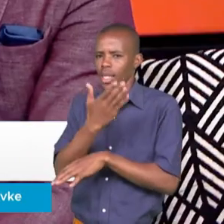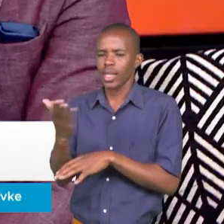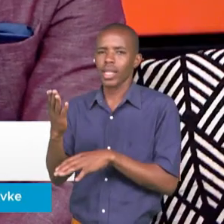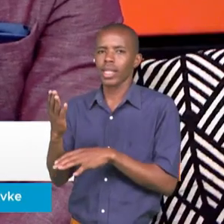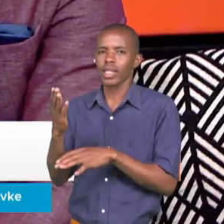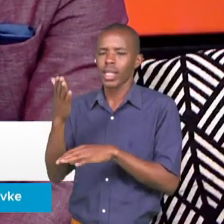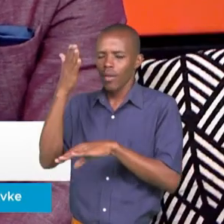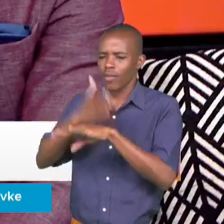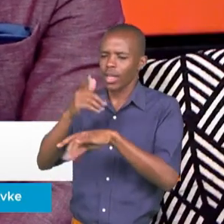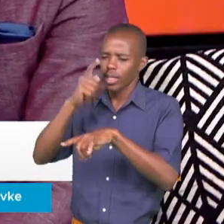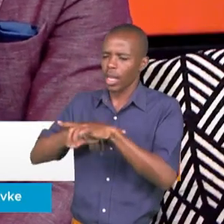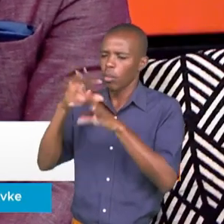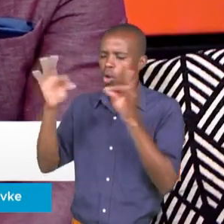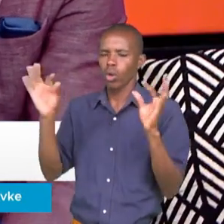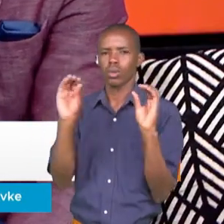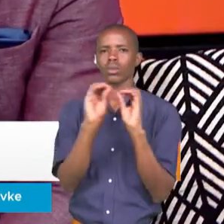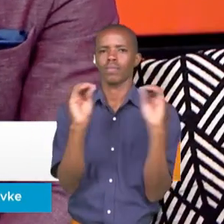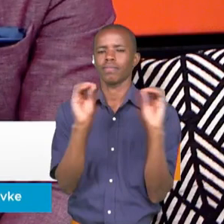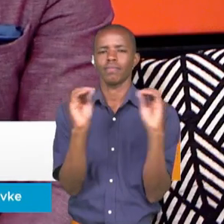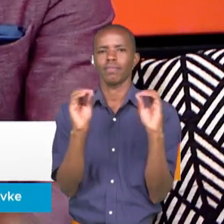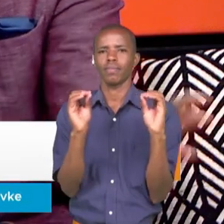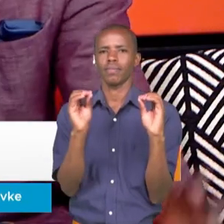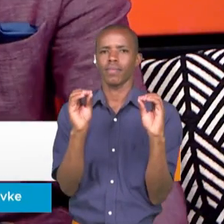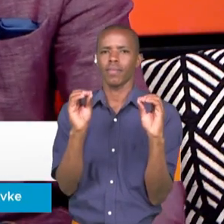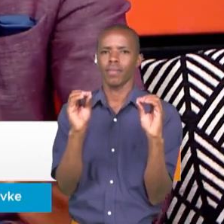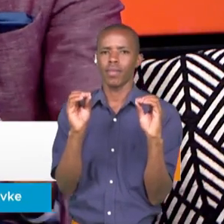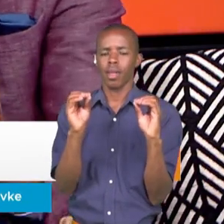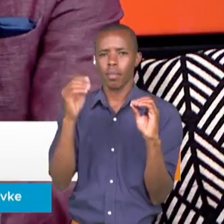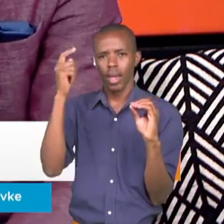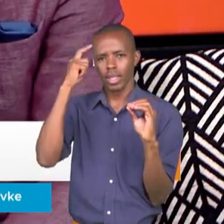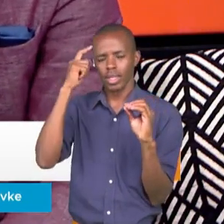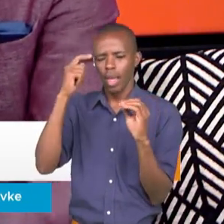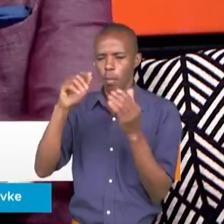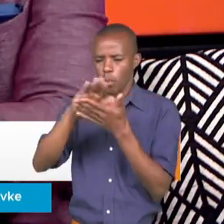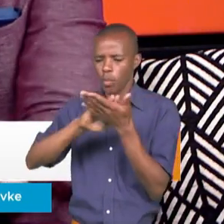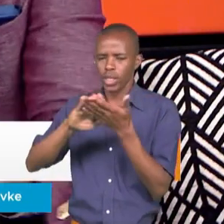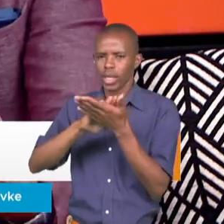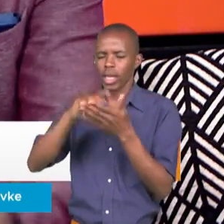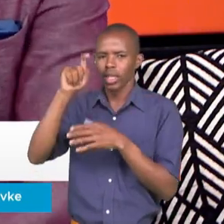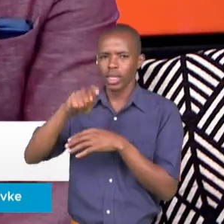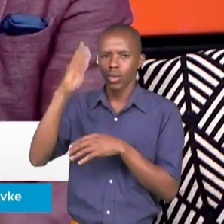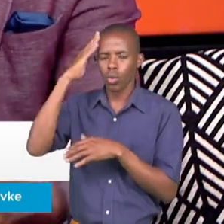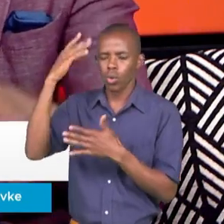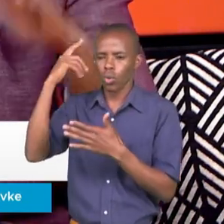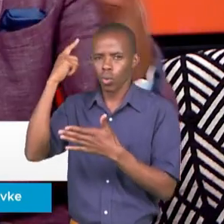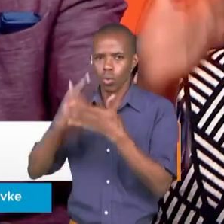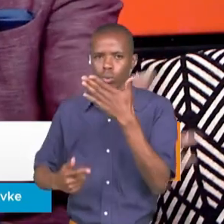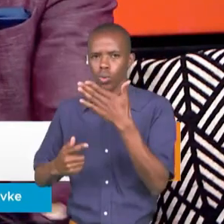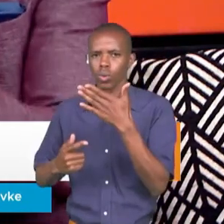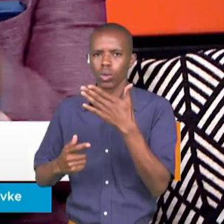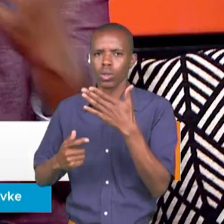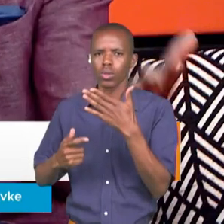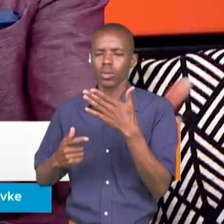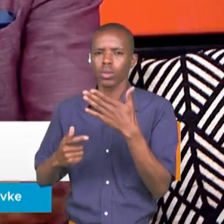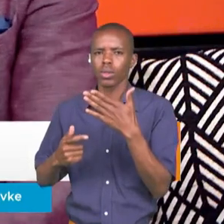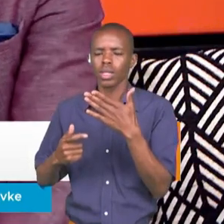actually fake for long. Yes. They'll come to catch up with you. So in the media is just basically what you need to know is you need to be very aware